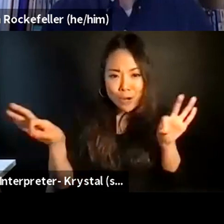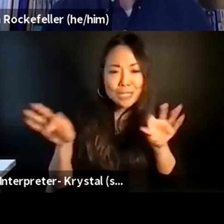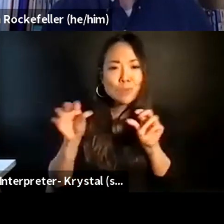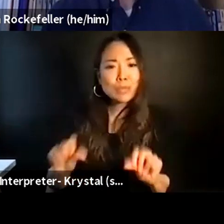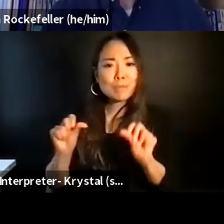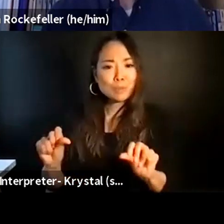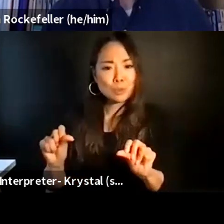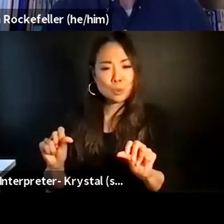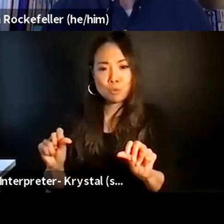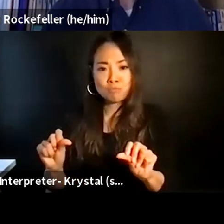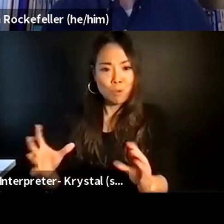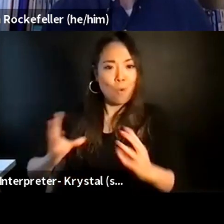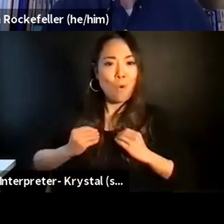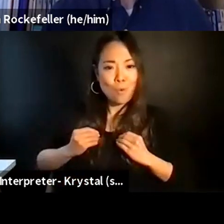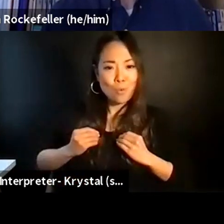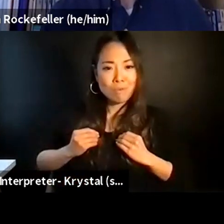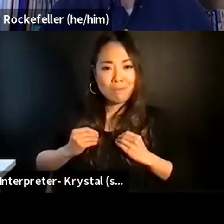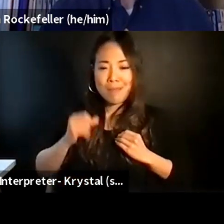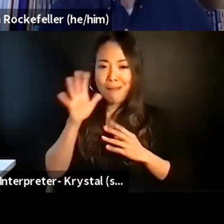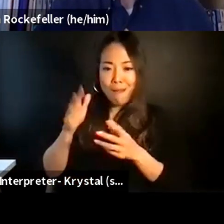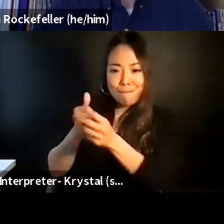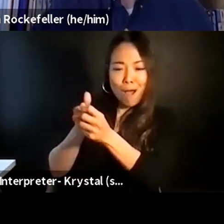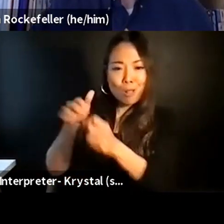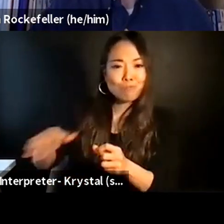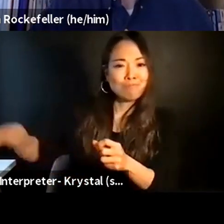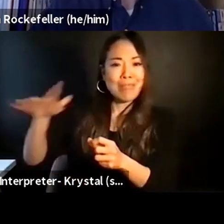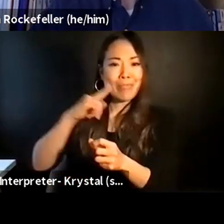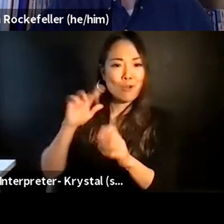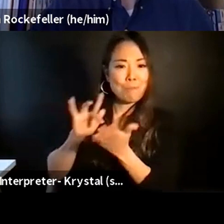think, yeah, definitely appreciate that, Lorelei and Thomas.